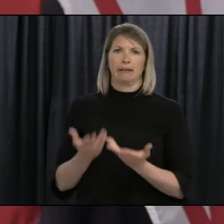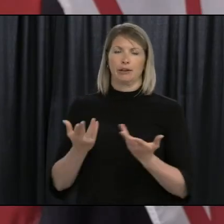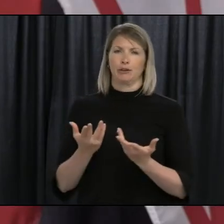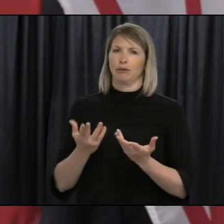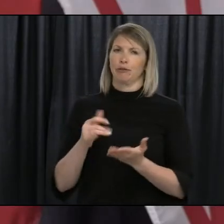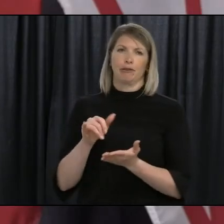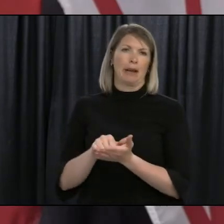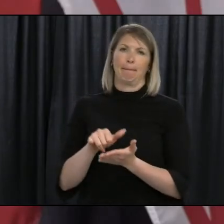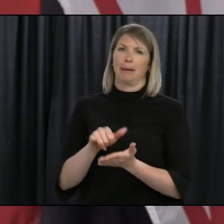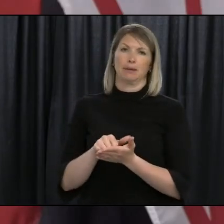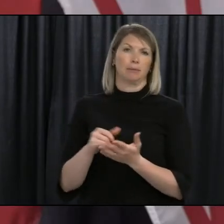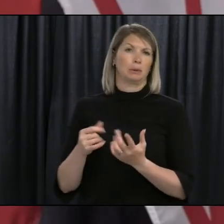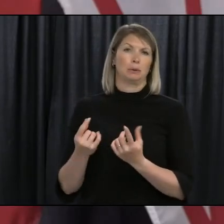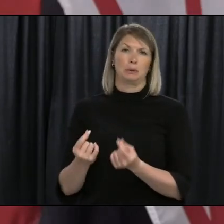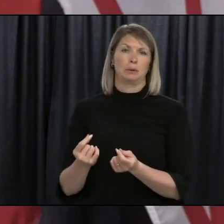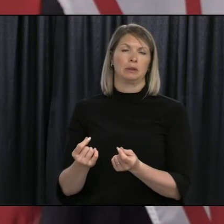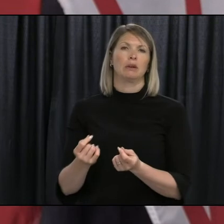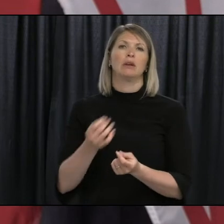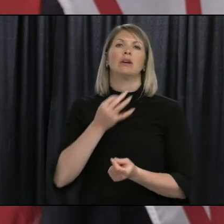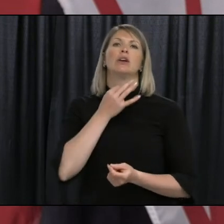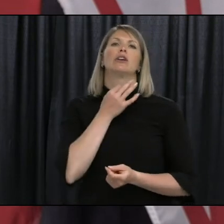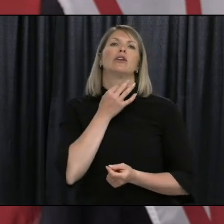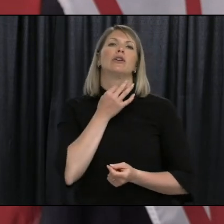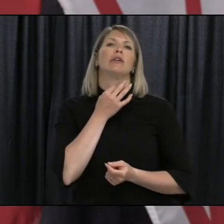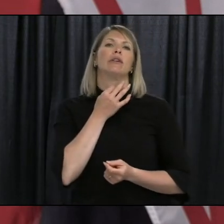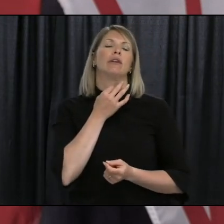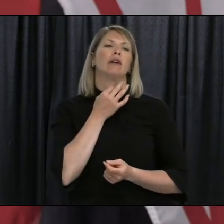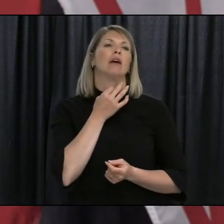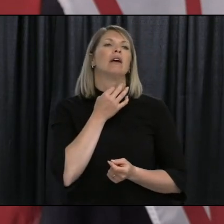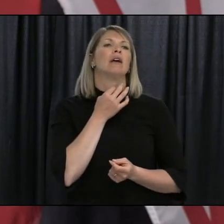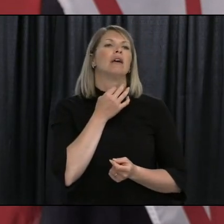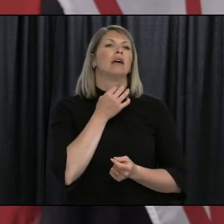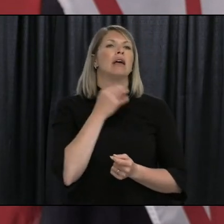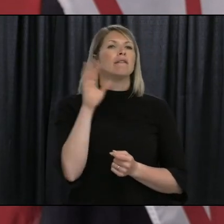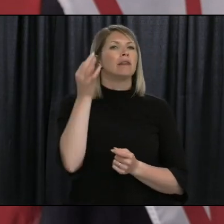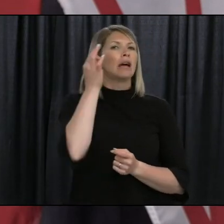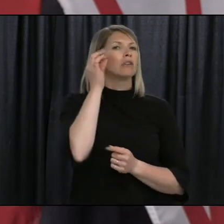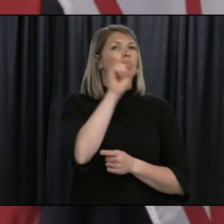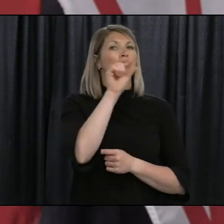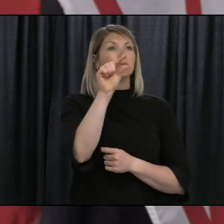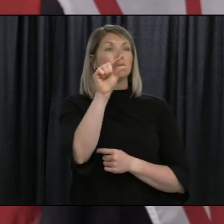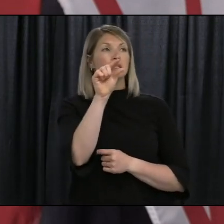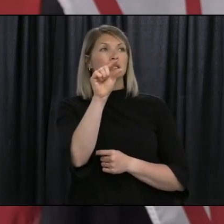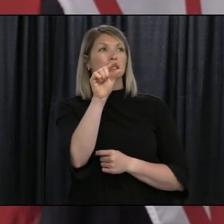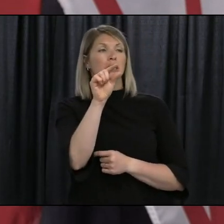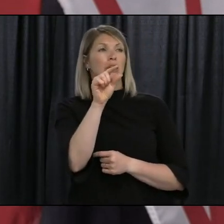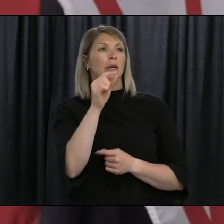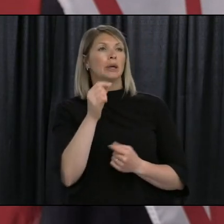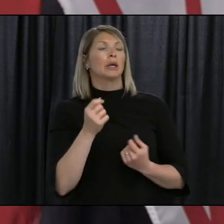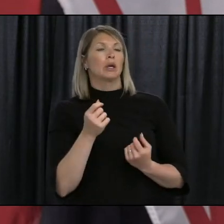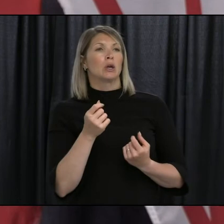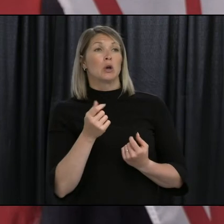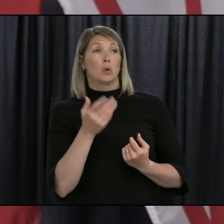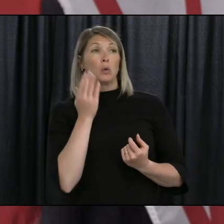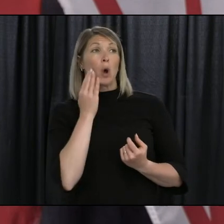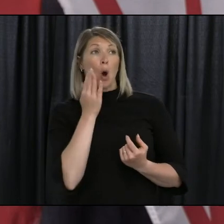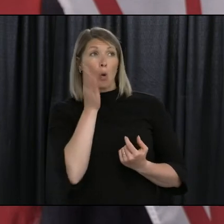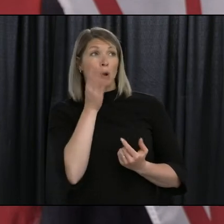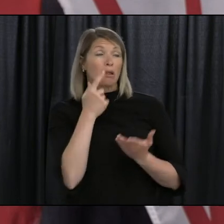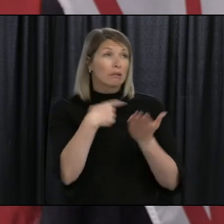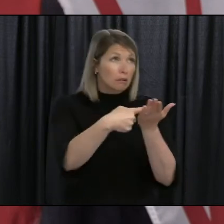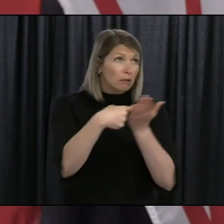can you tell us how much money is the province of Newfoundland asking the federal government for at this point? Knowing that